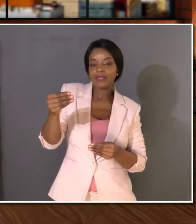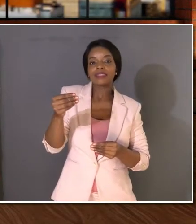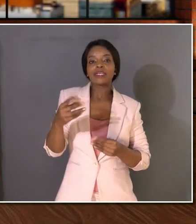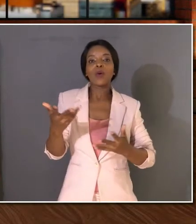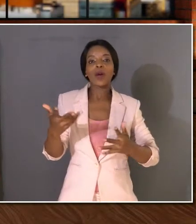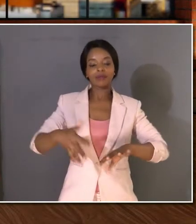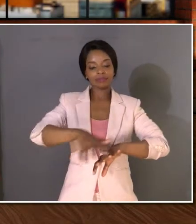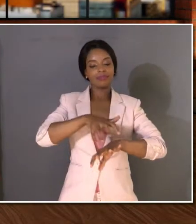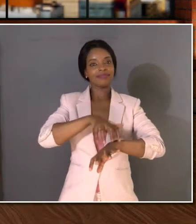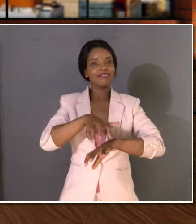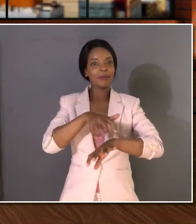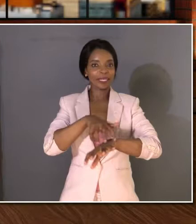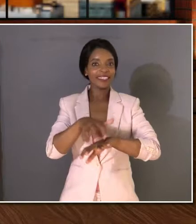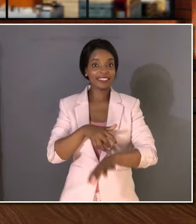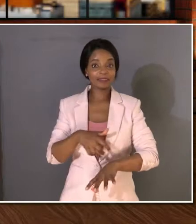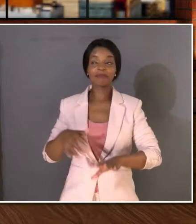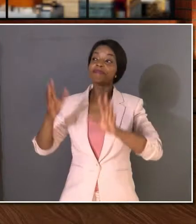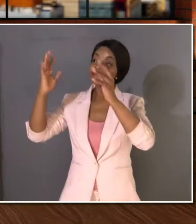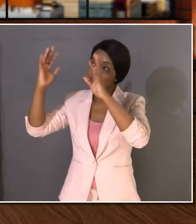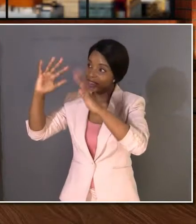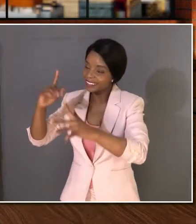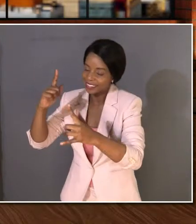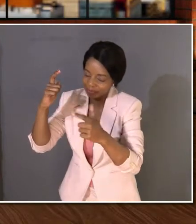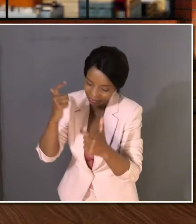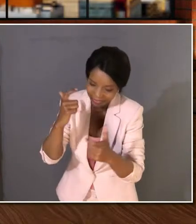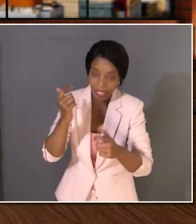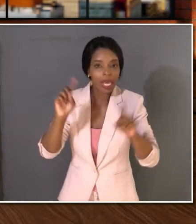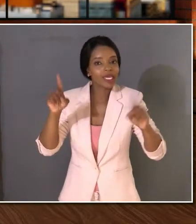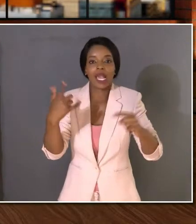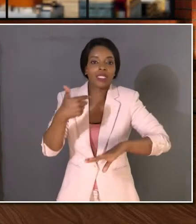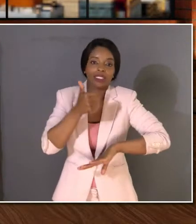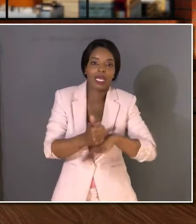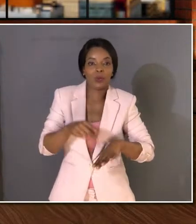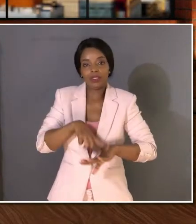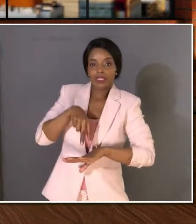farmers. Well done. He can't even sit down.